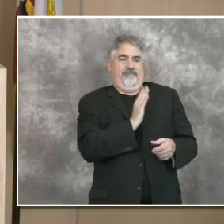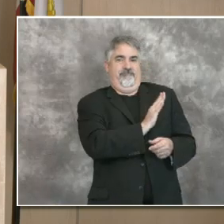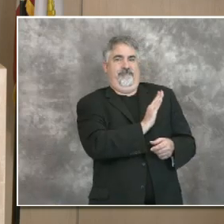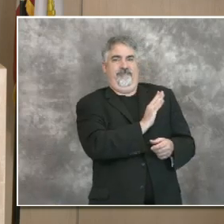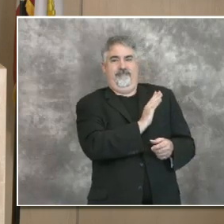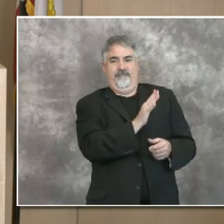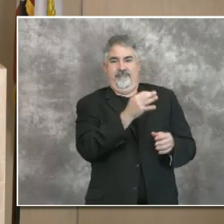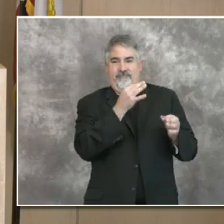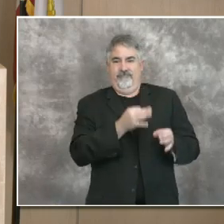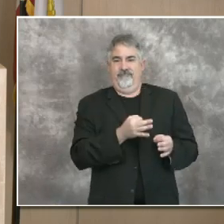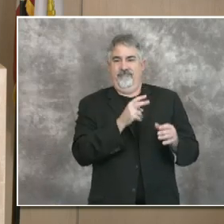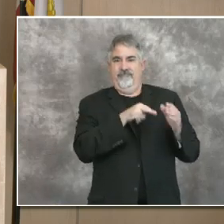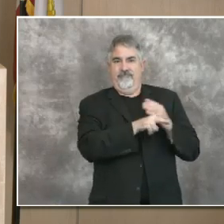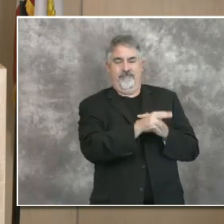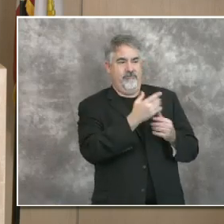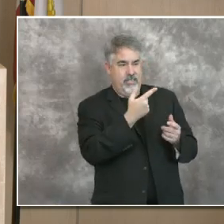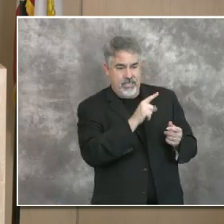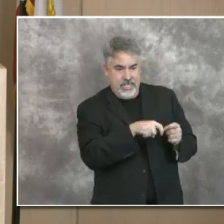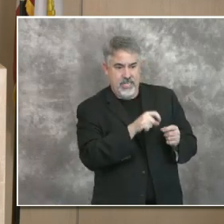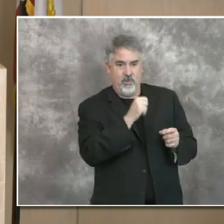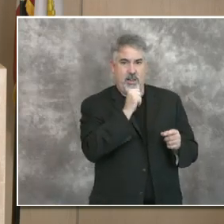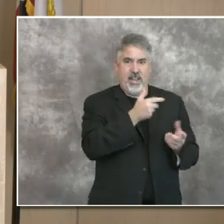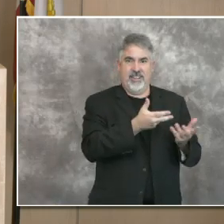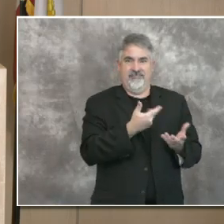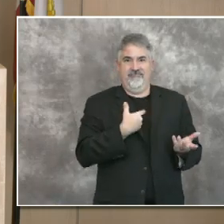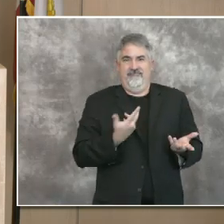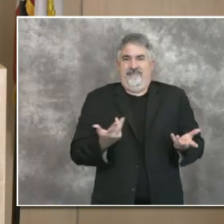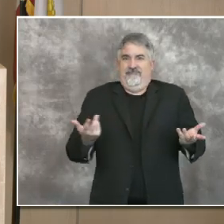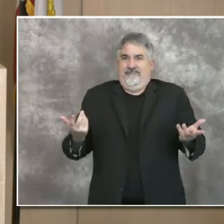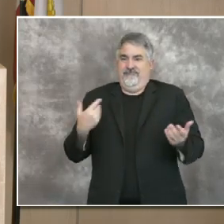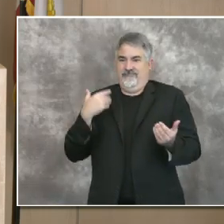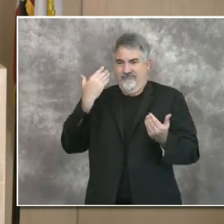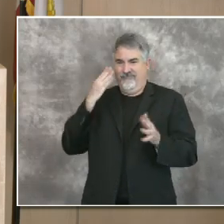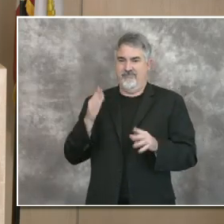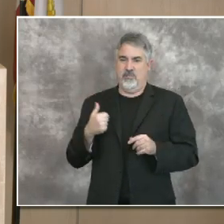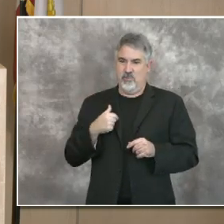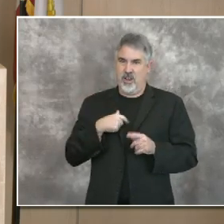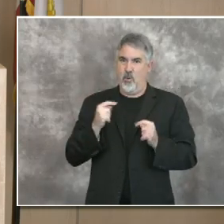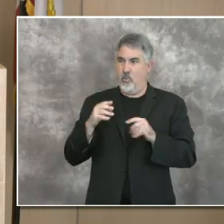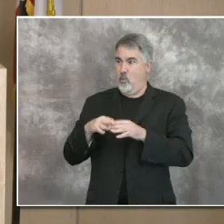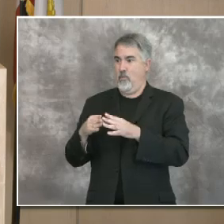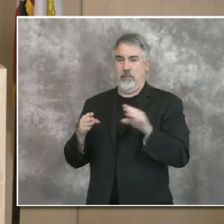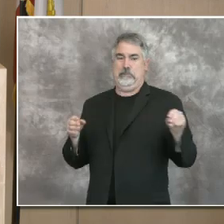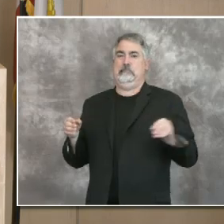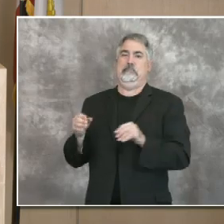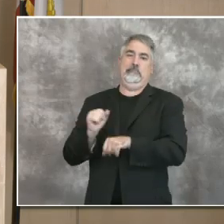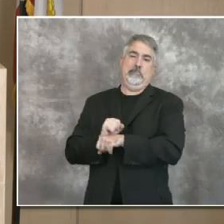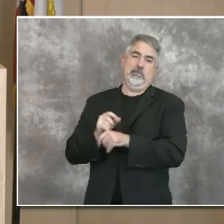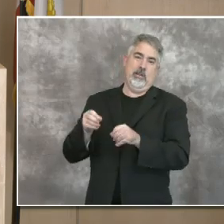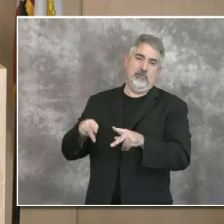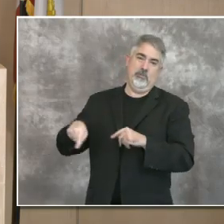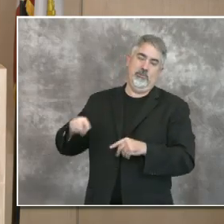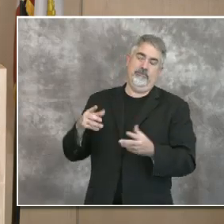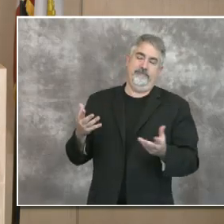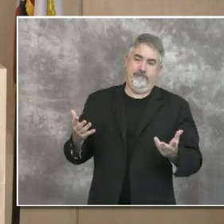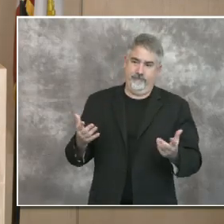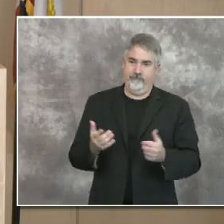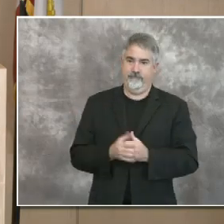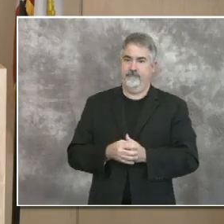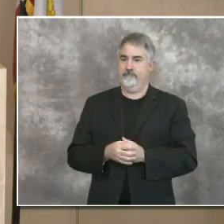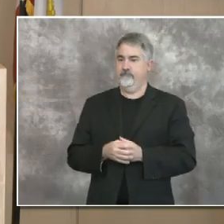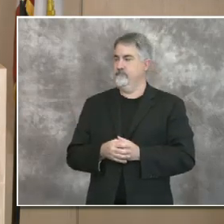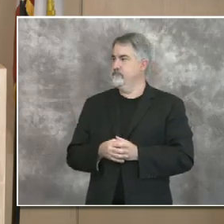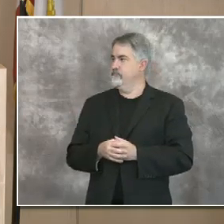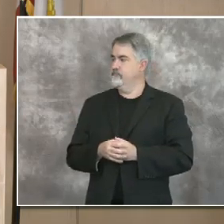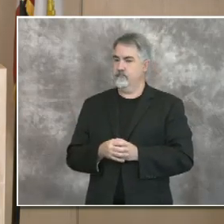be improved, except that as we open up, staff hopefully can come back. Thank you. Gotcha.